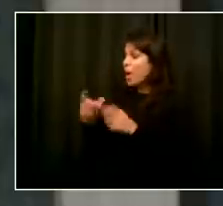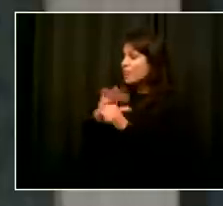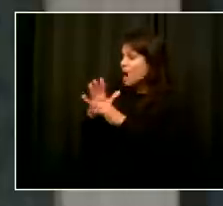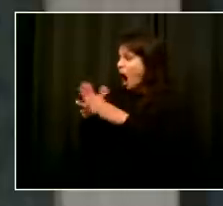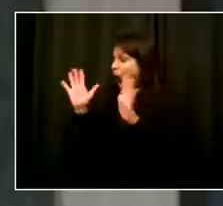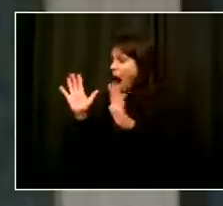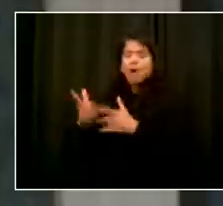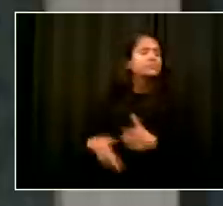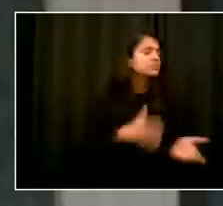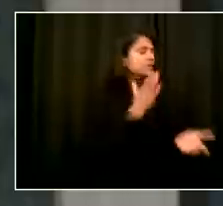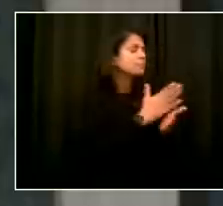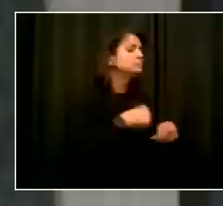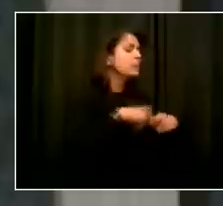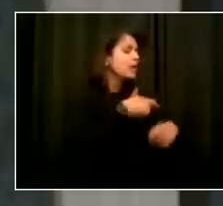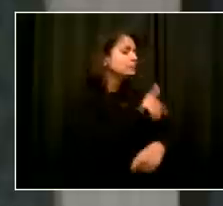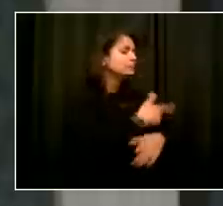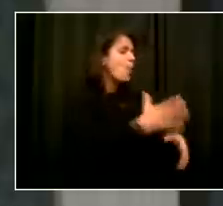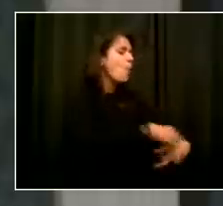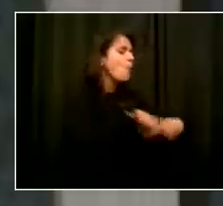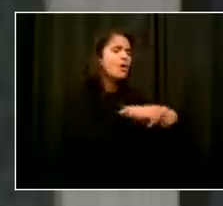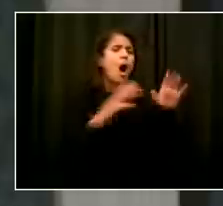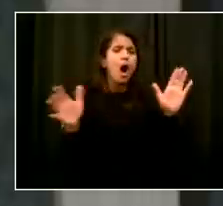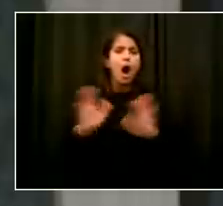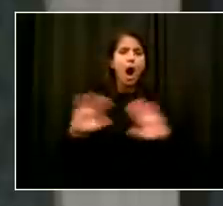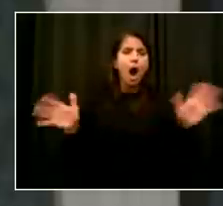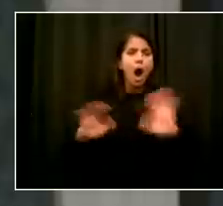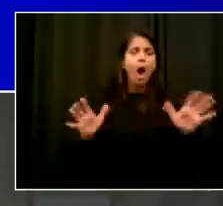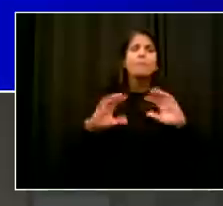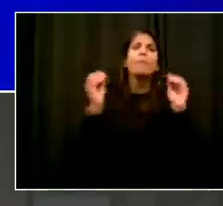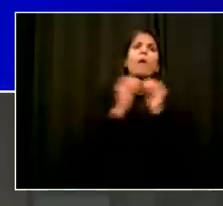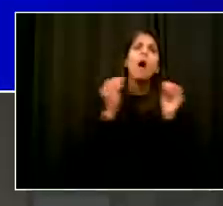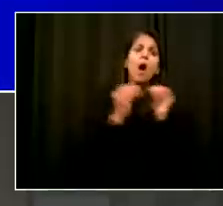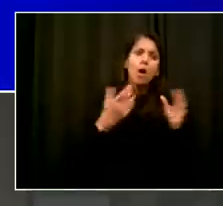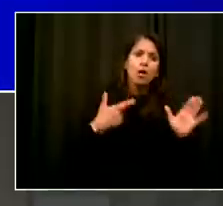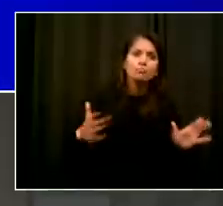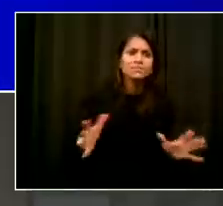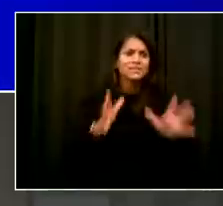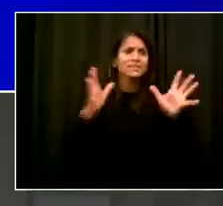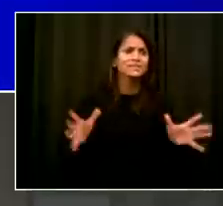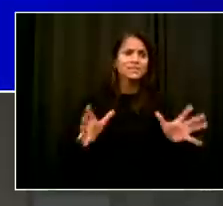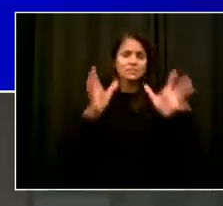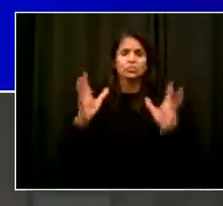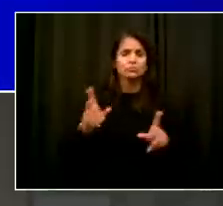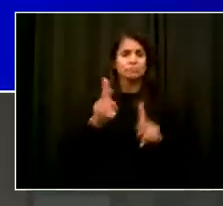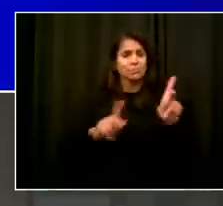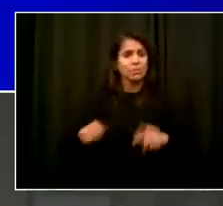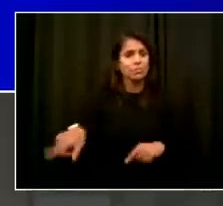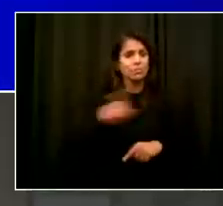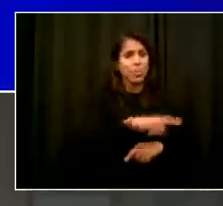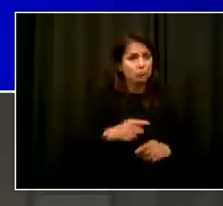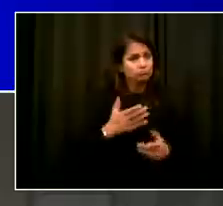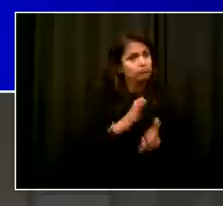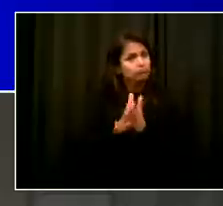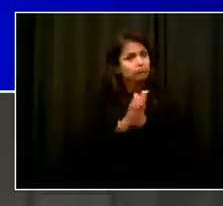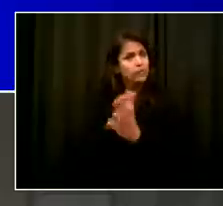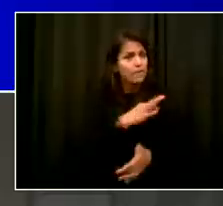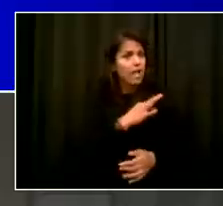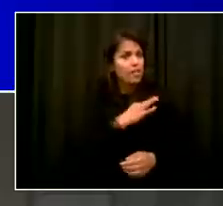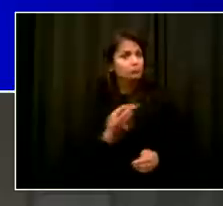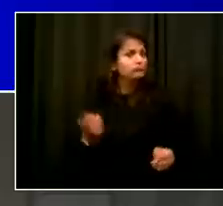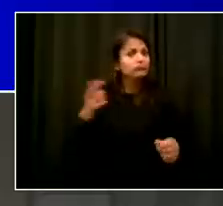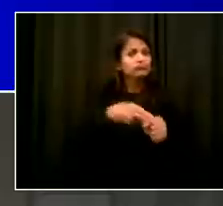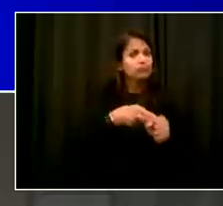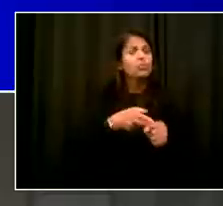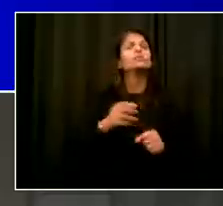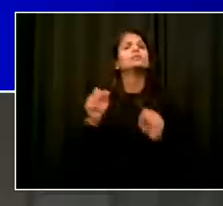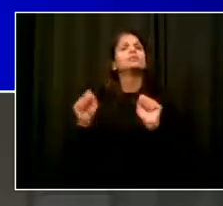that those will be chosen 10 every Monday morning and handed out to people who sign up. Sign up at